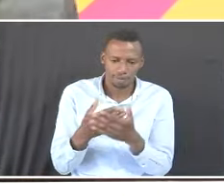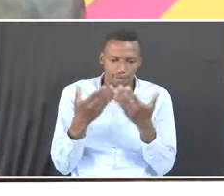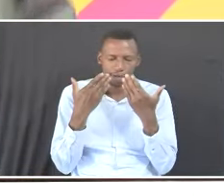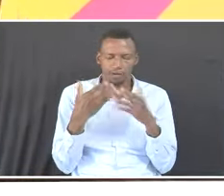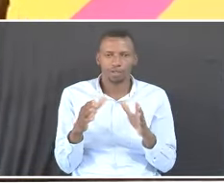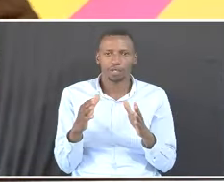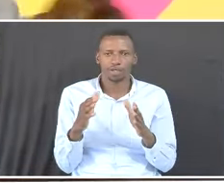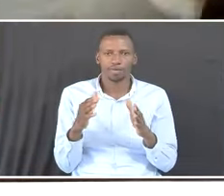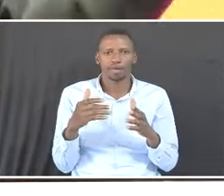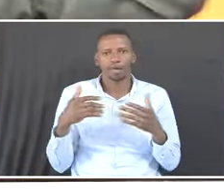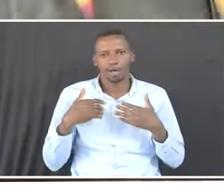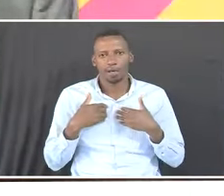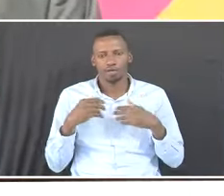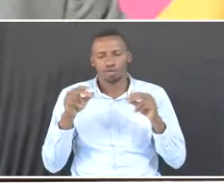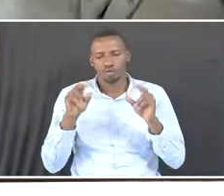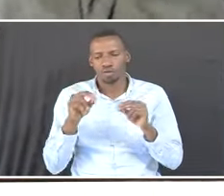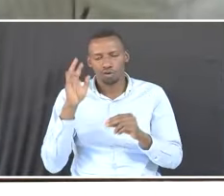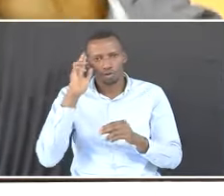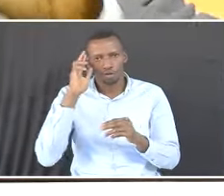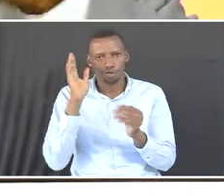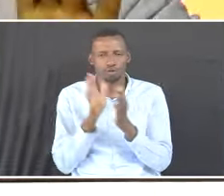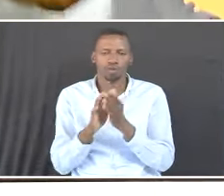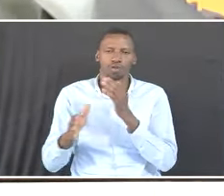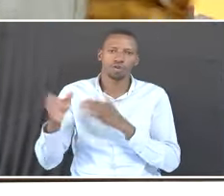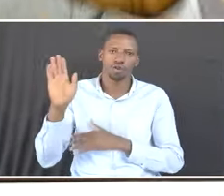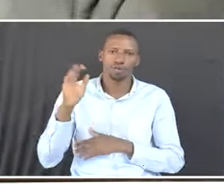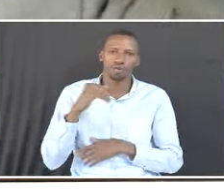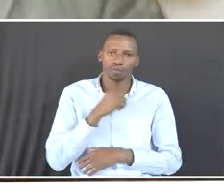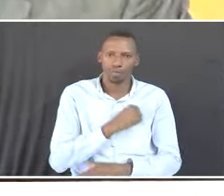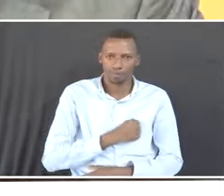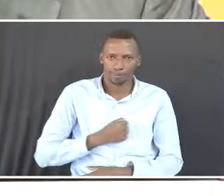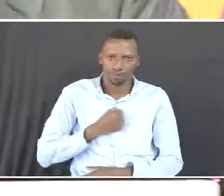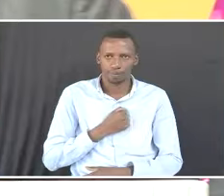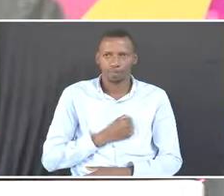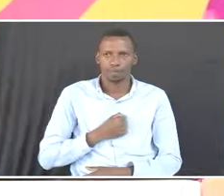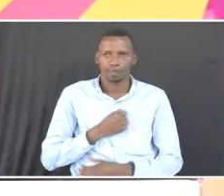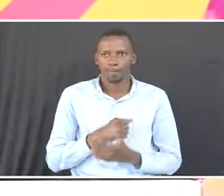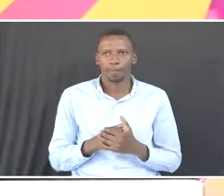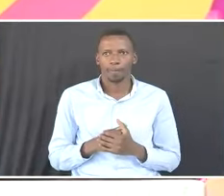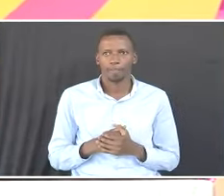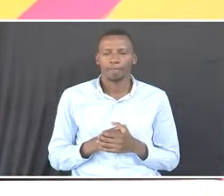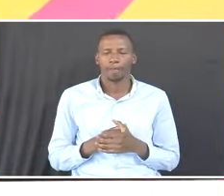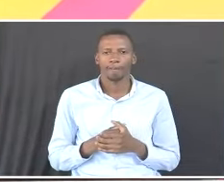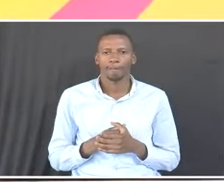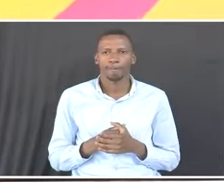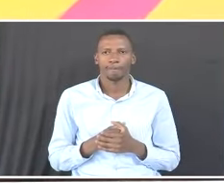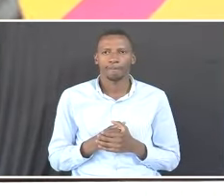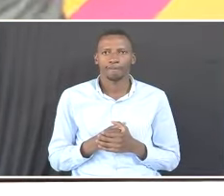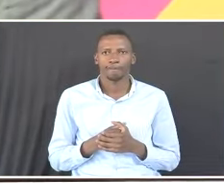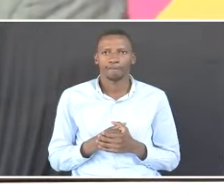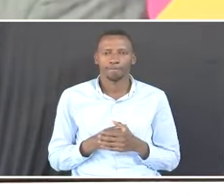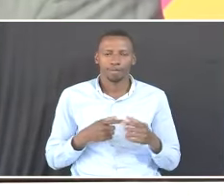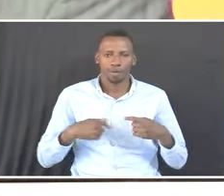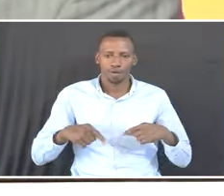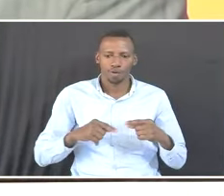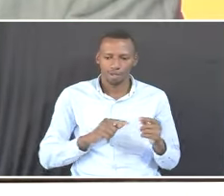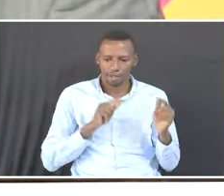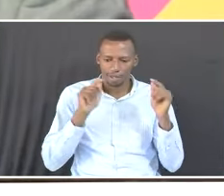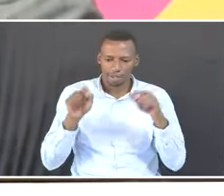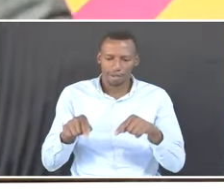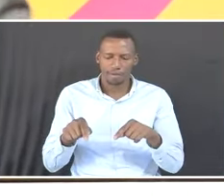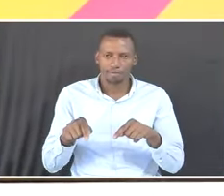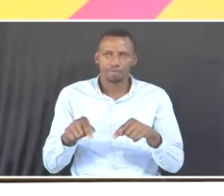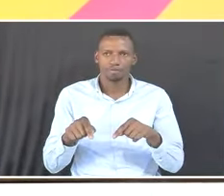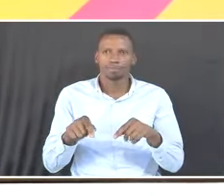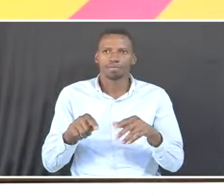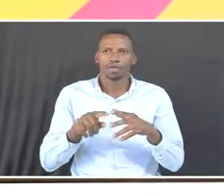nothing to do with God, unfortunately, dear people of God. We come out here,